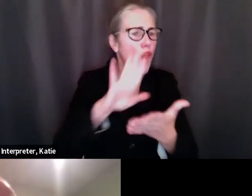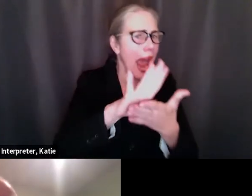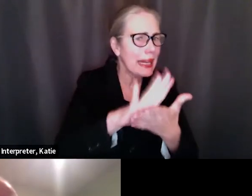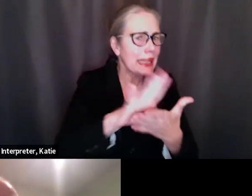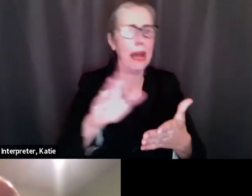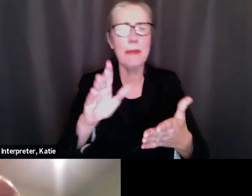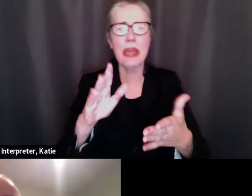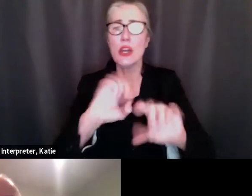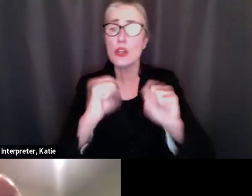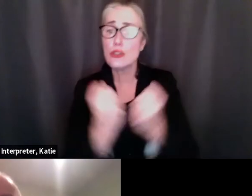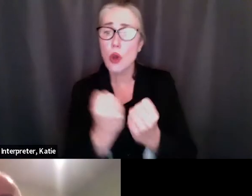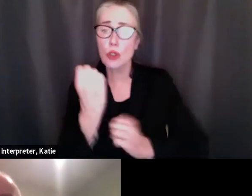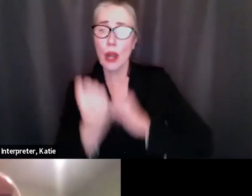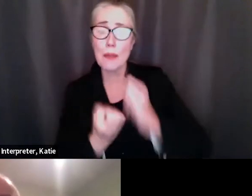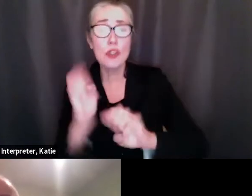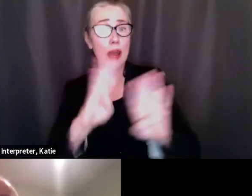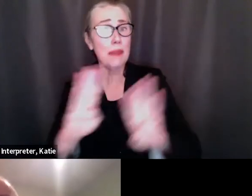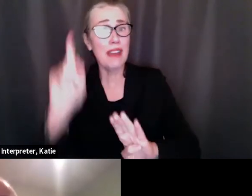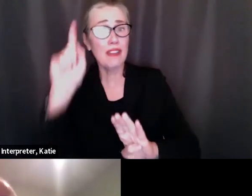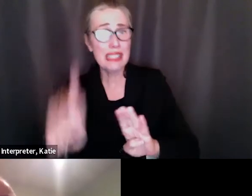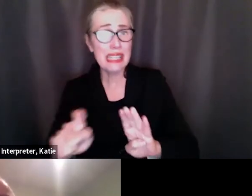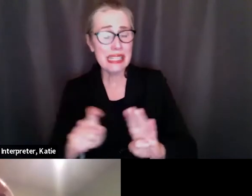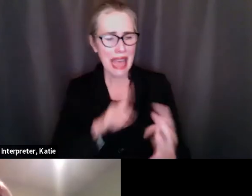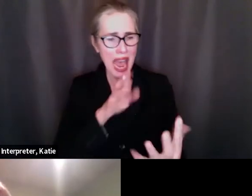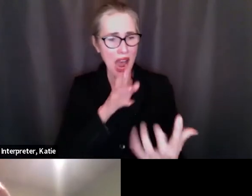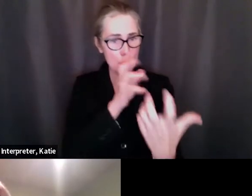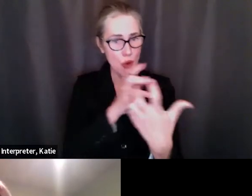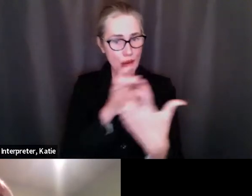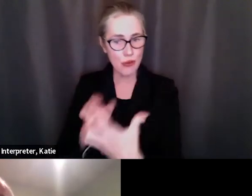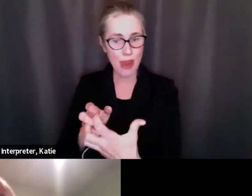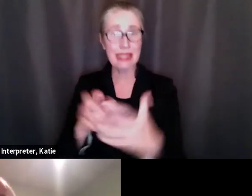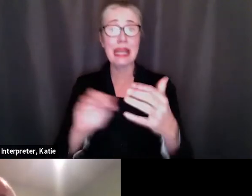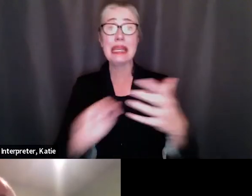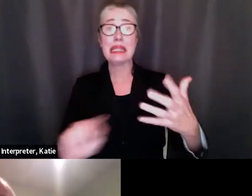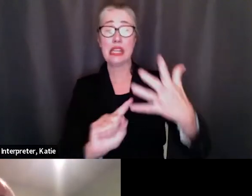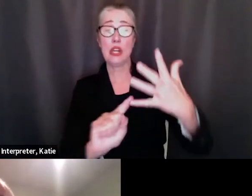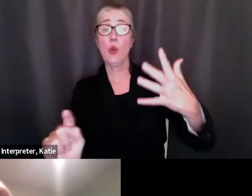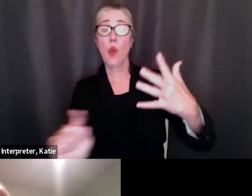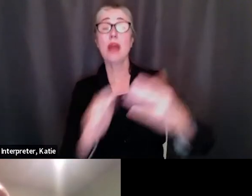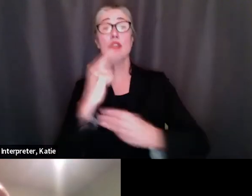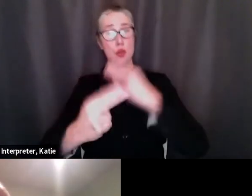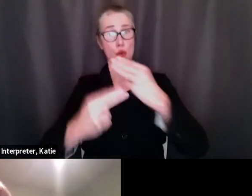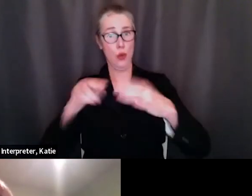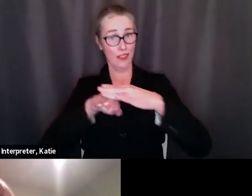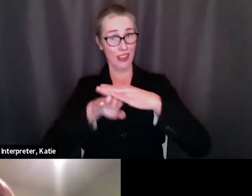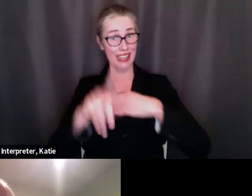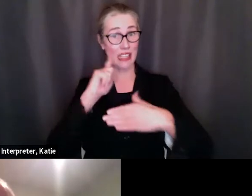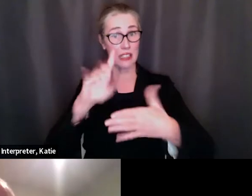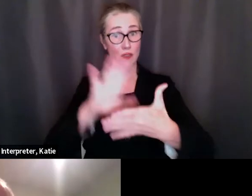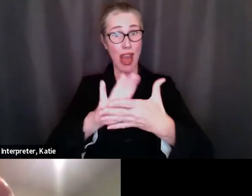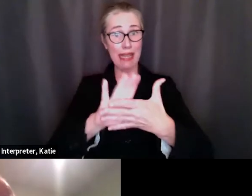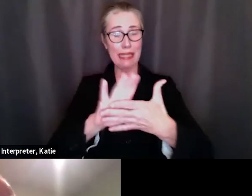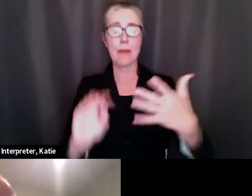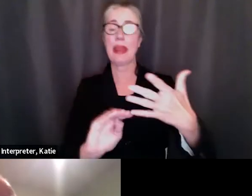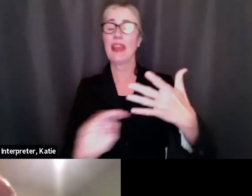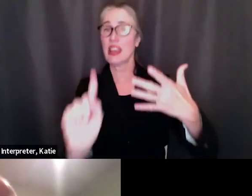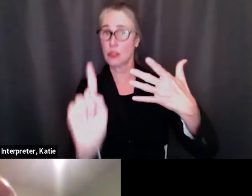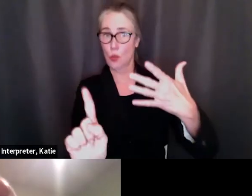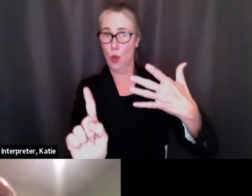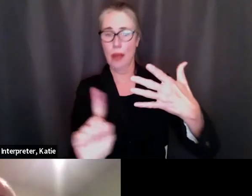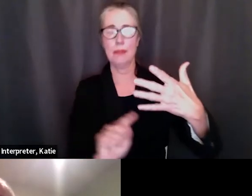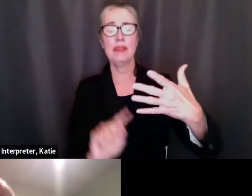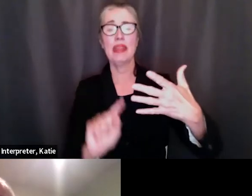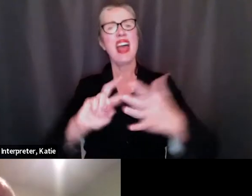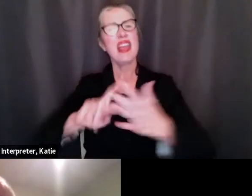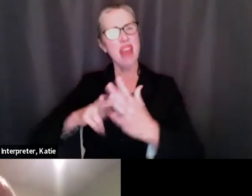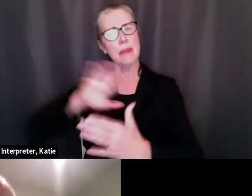needs in short there are three tiers with tier one being universal access to academics meaning all students have the